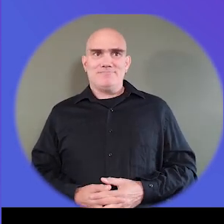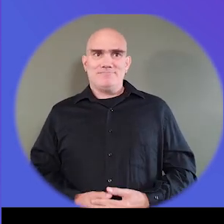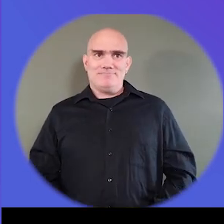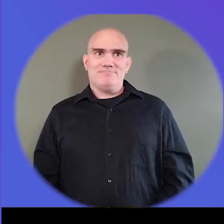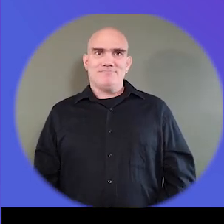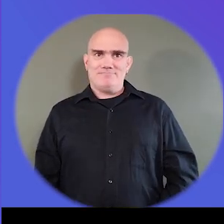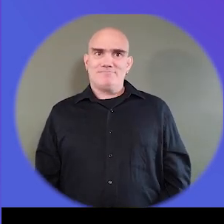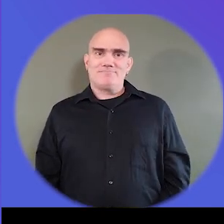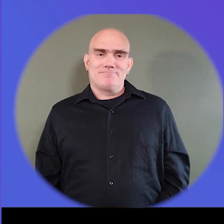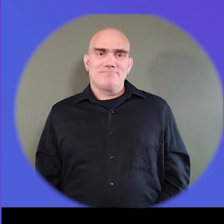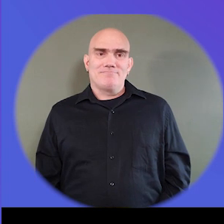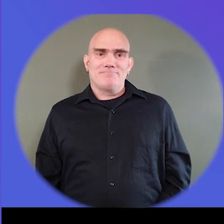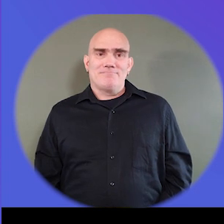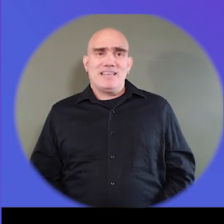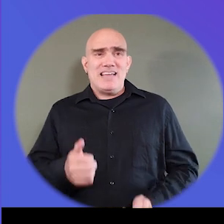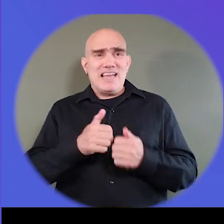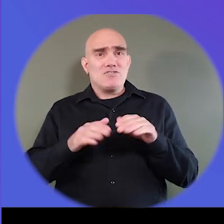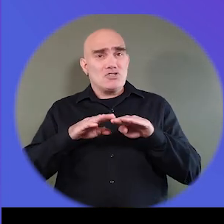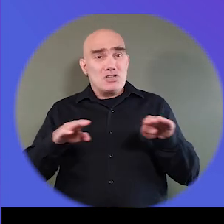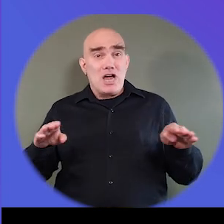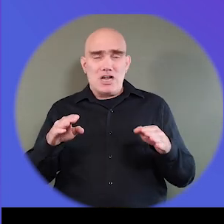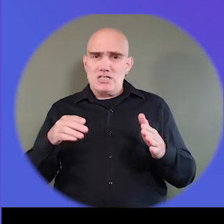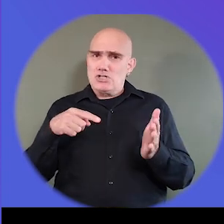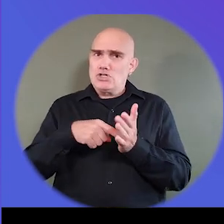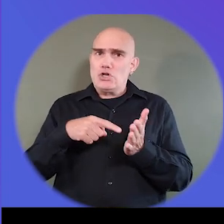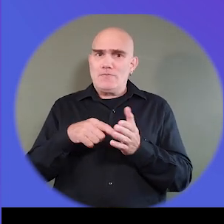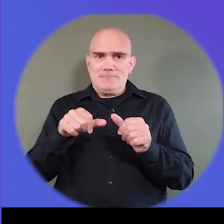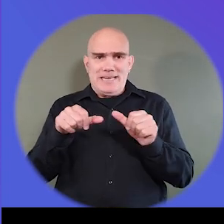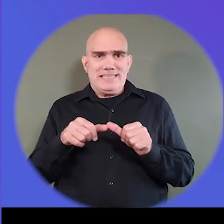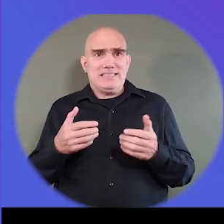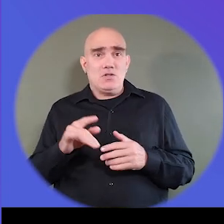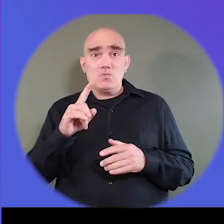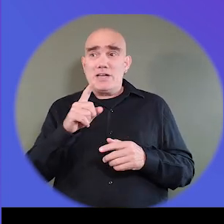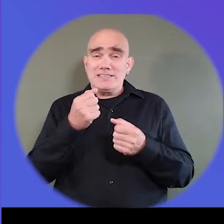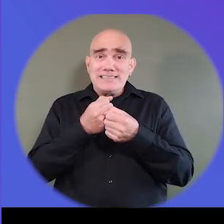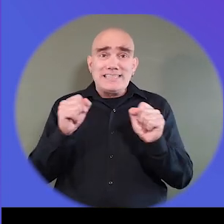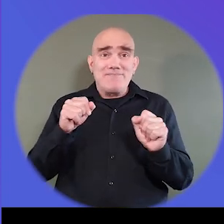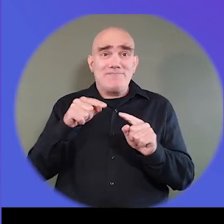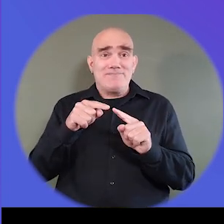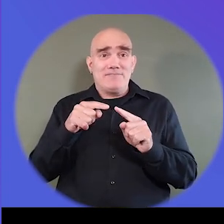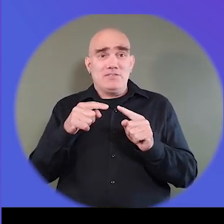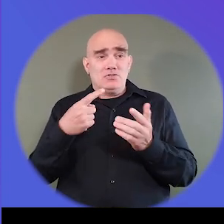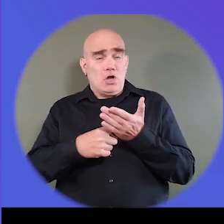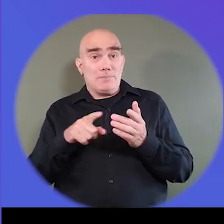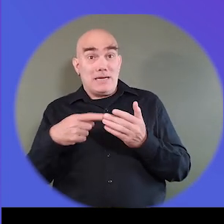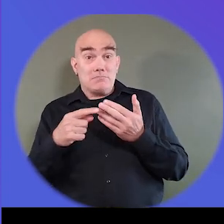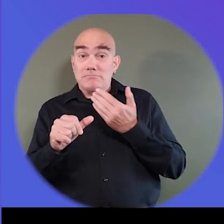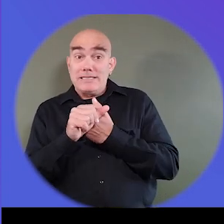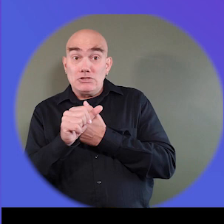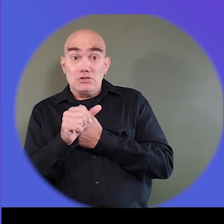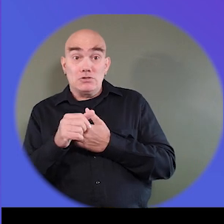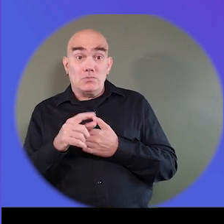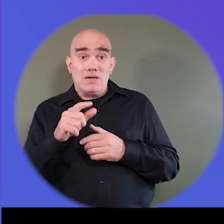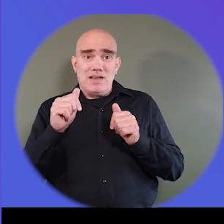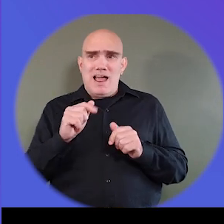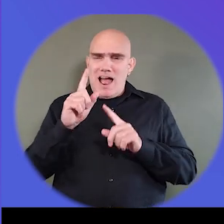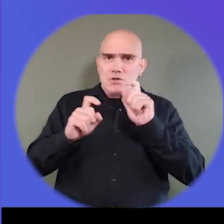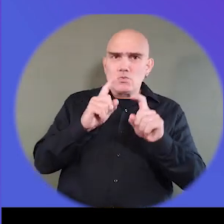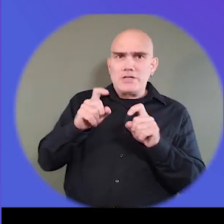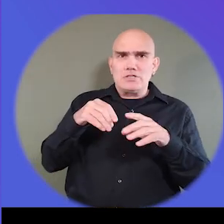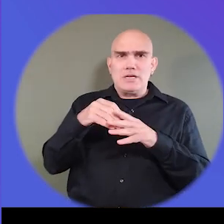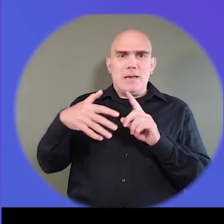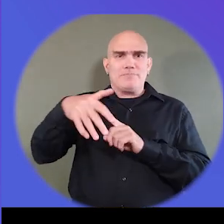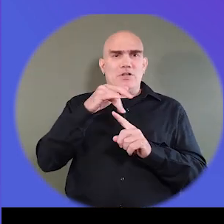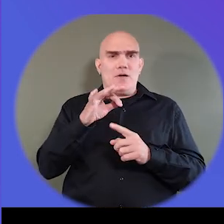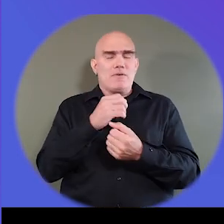try. Every child deserves a place that is where it's safe to talk about danger, where they can